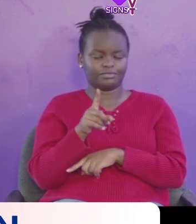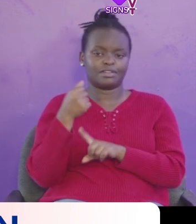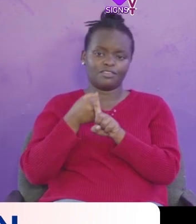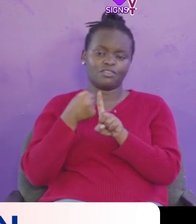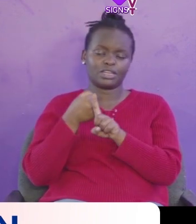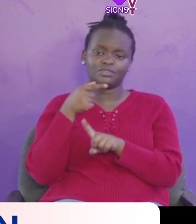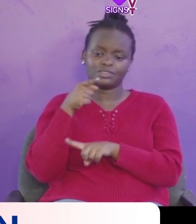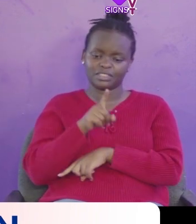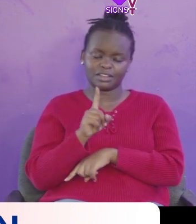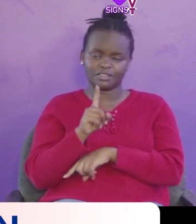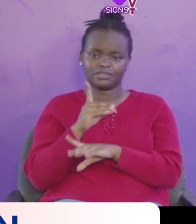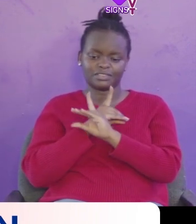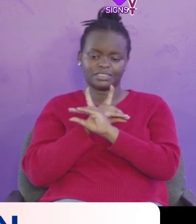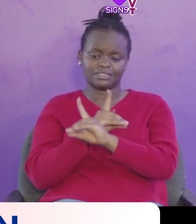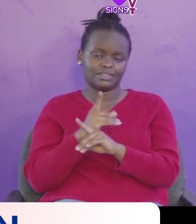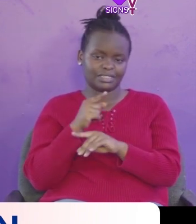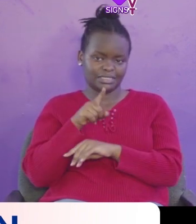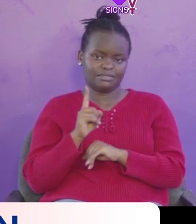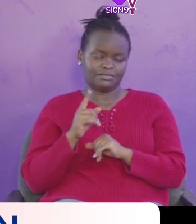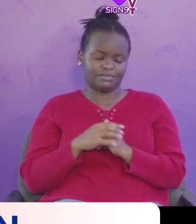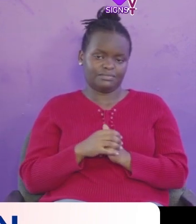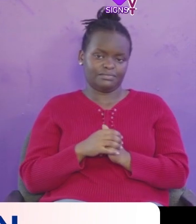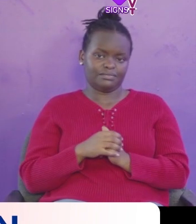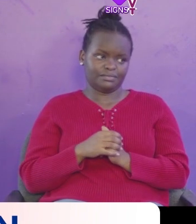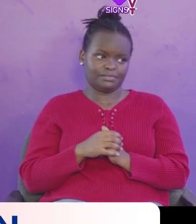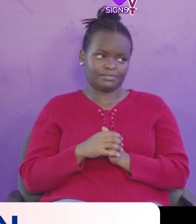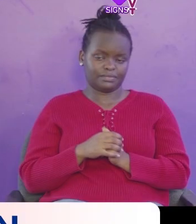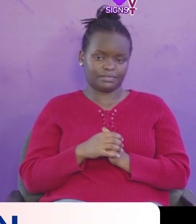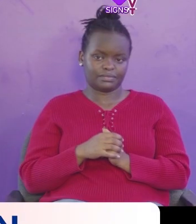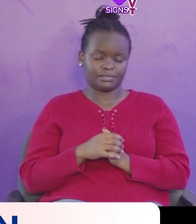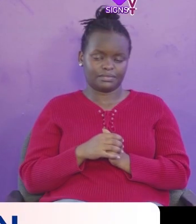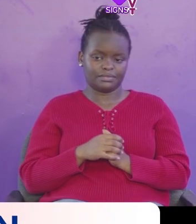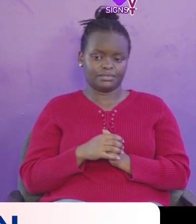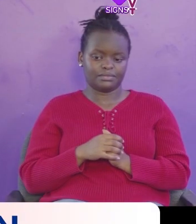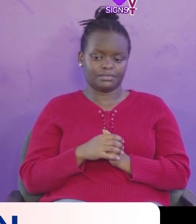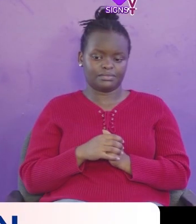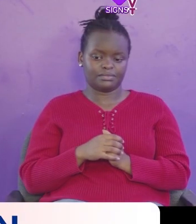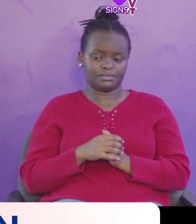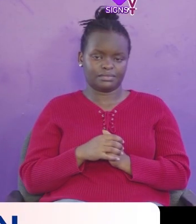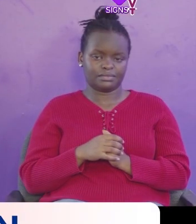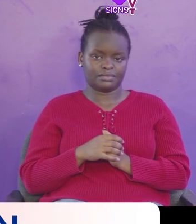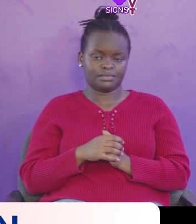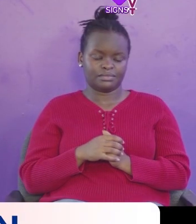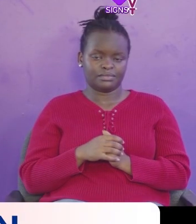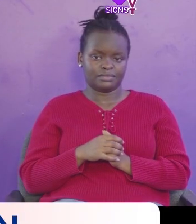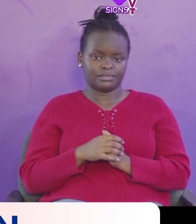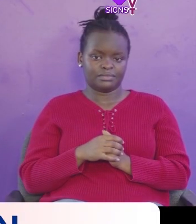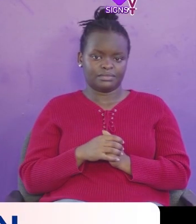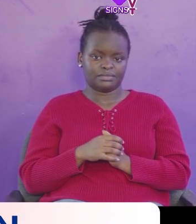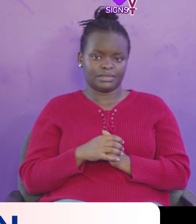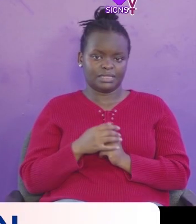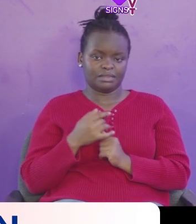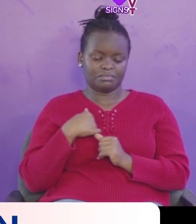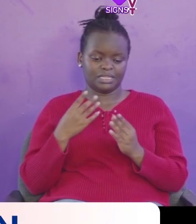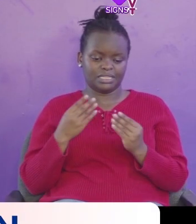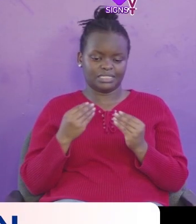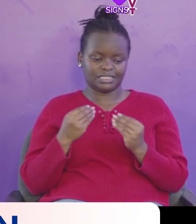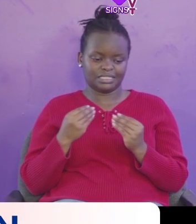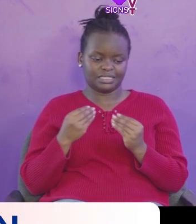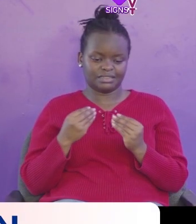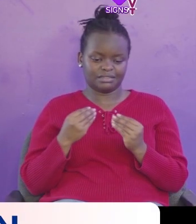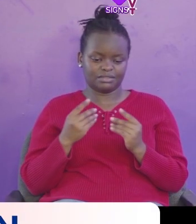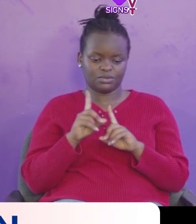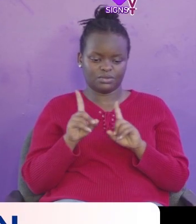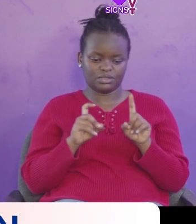ukitetea ama ukidefend na wewe mwenyewe huwezi kujidefend. Unakuta inakuwa ngumu. Somo linafika, wacha nikurahisishie hiyo swali even as